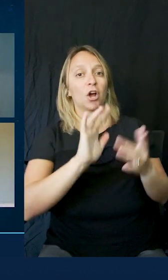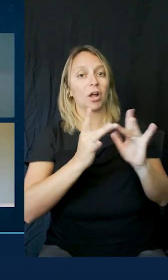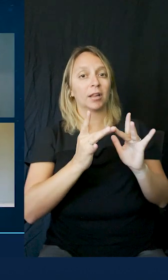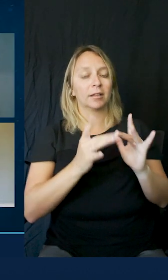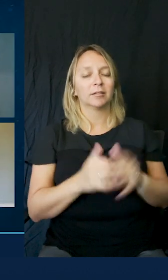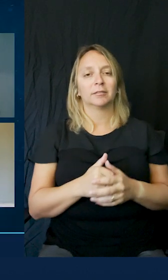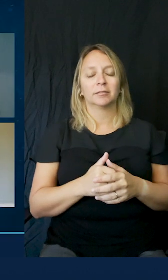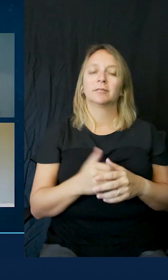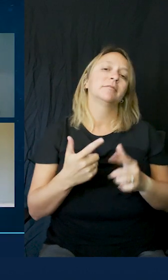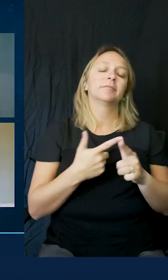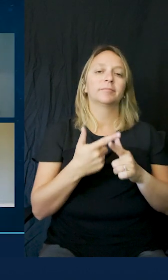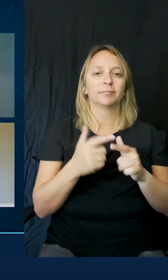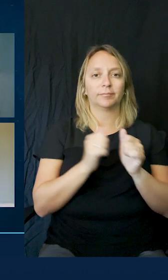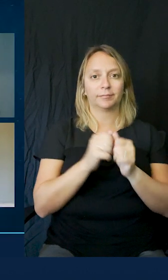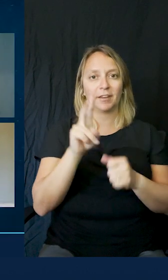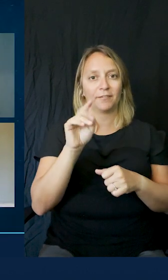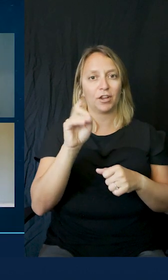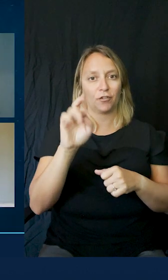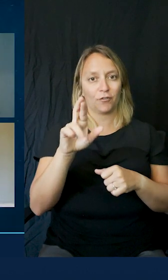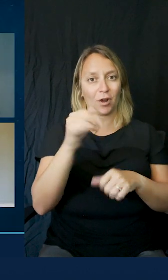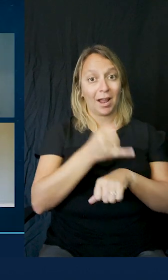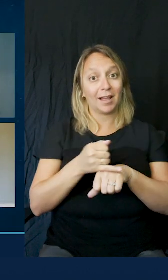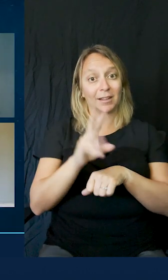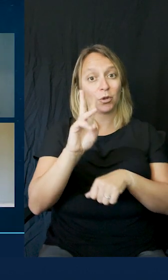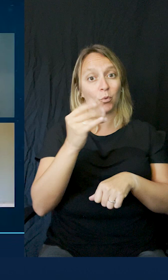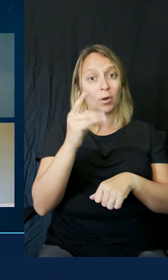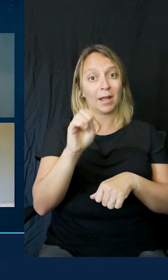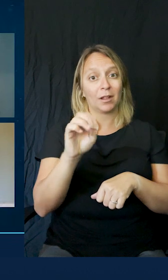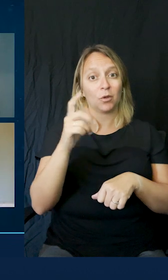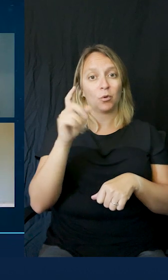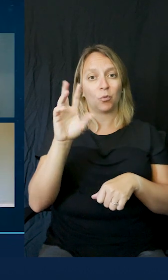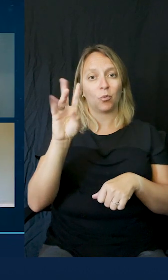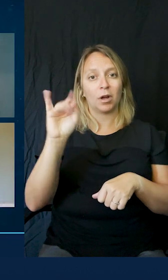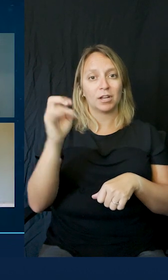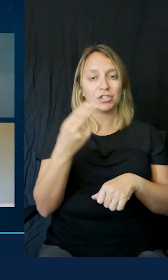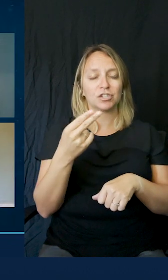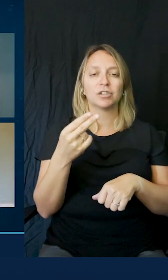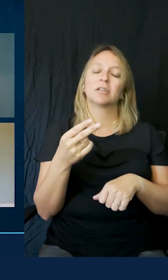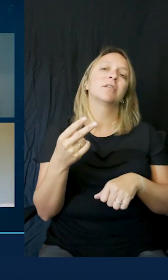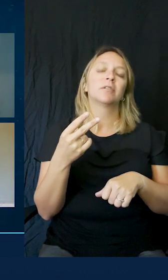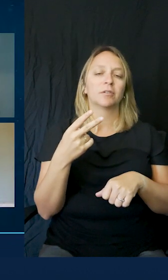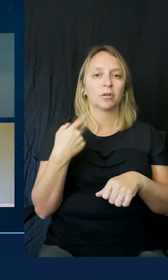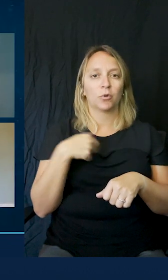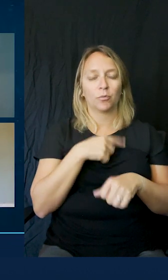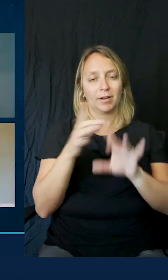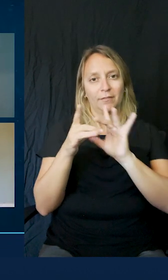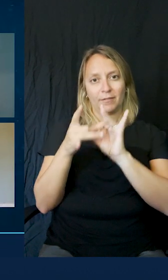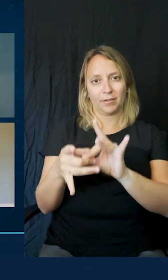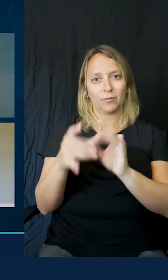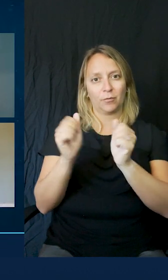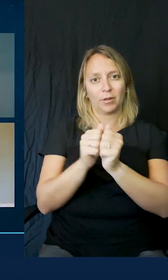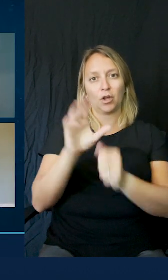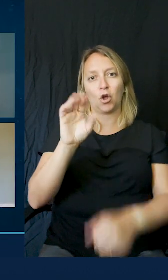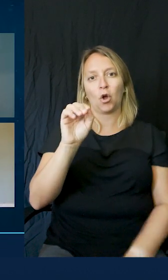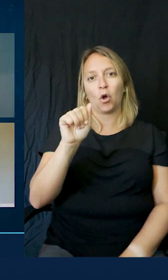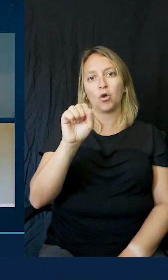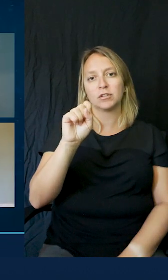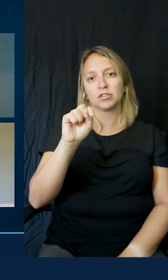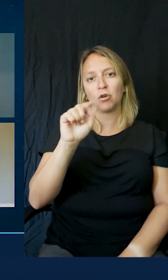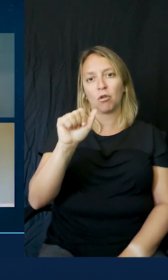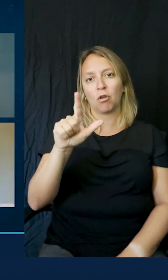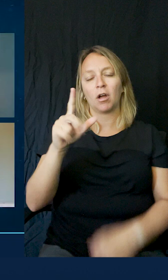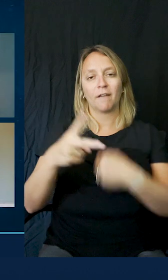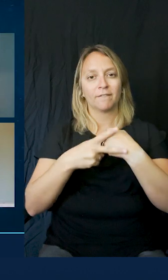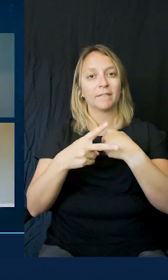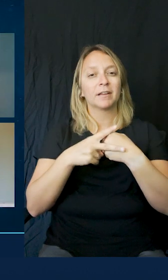then with Vancouver Island Whale Watch here, we're also affiliated with Kita Coastal Conservation. And they're a humpback whale research group